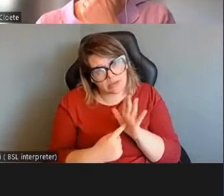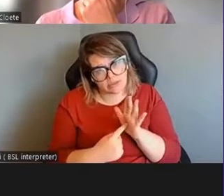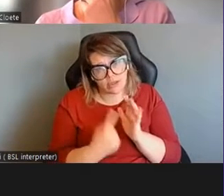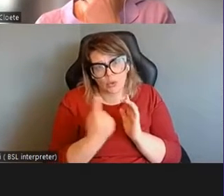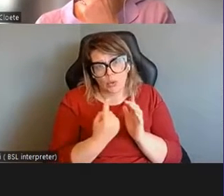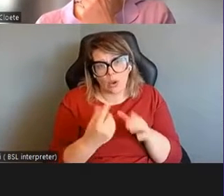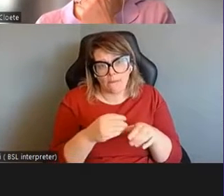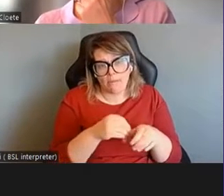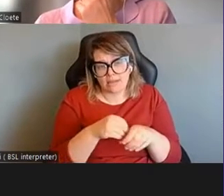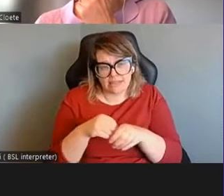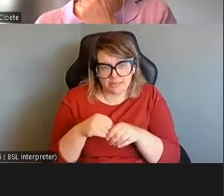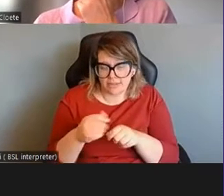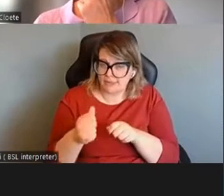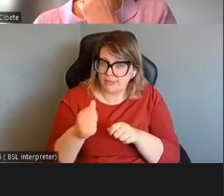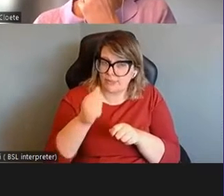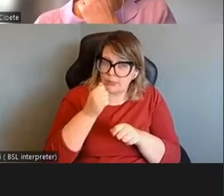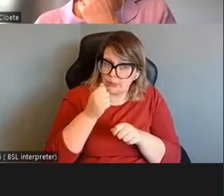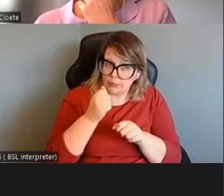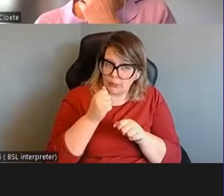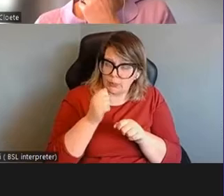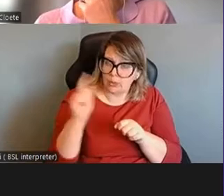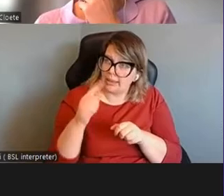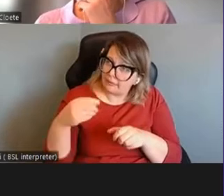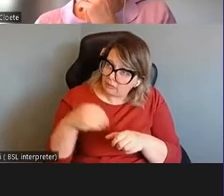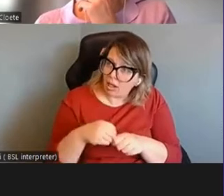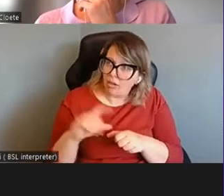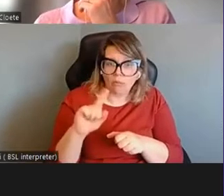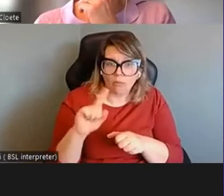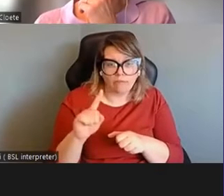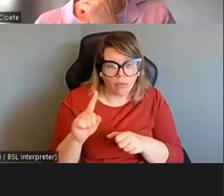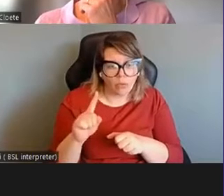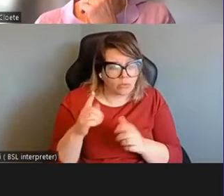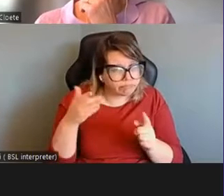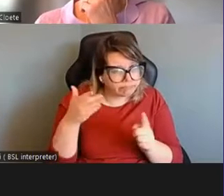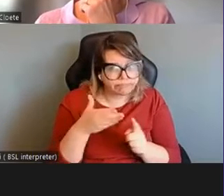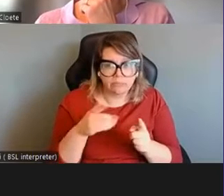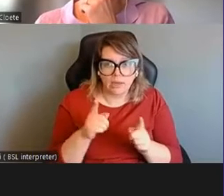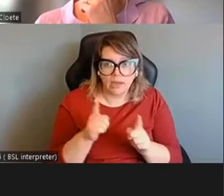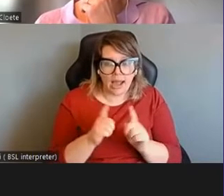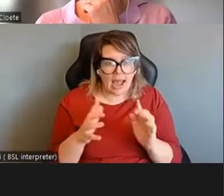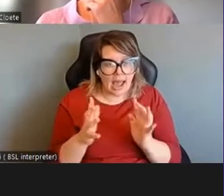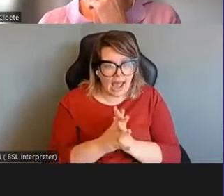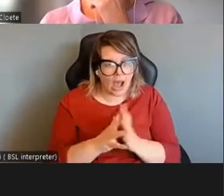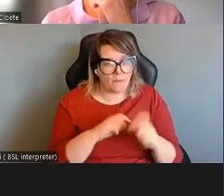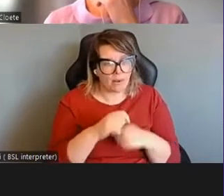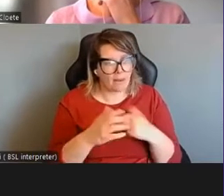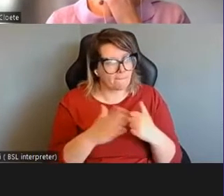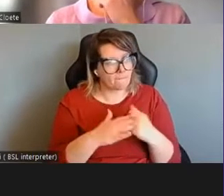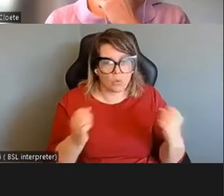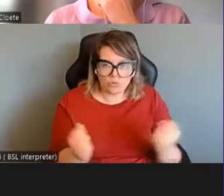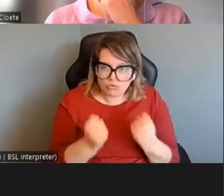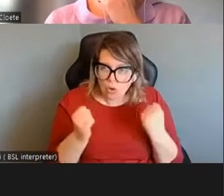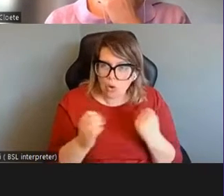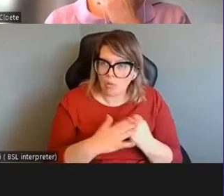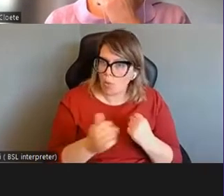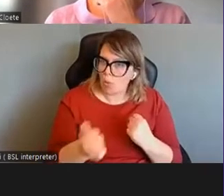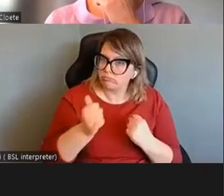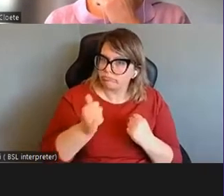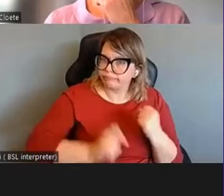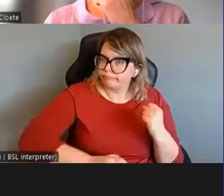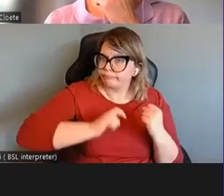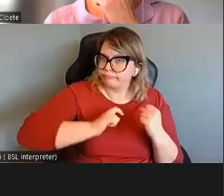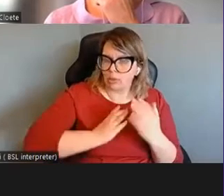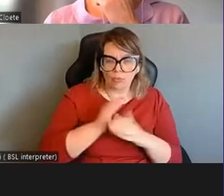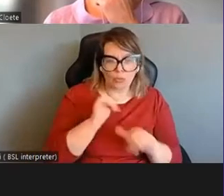participants are aware of the work they are doing and also about how they are becoming stronger in the process. This means